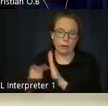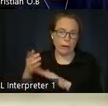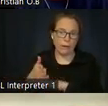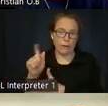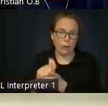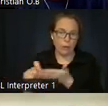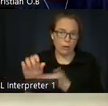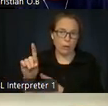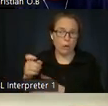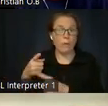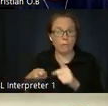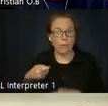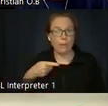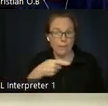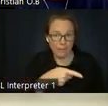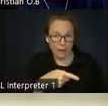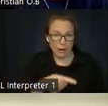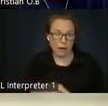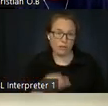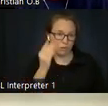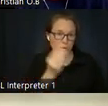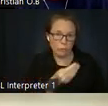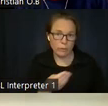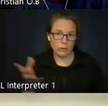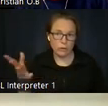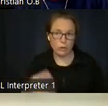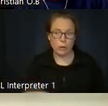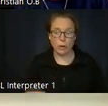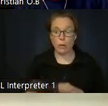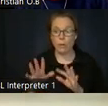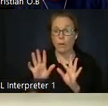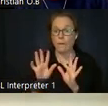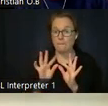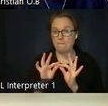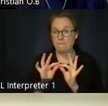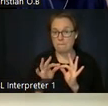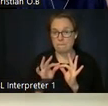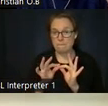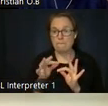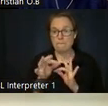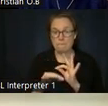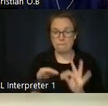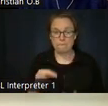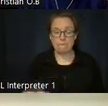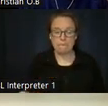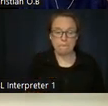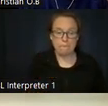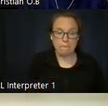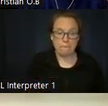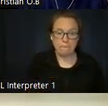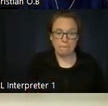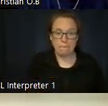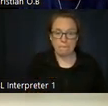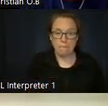from, just as a reference point. And so haven't yet cross-checked this